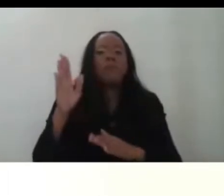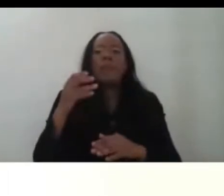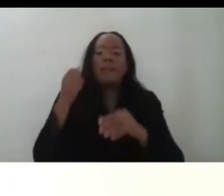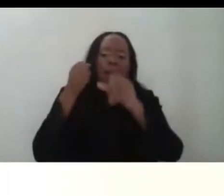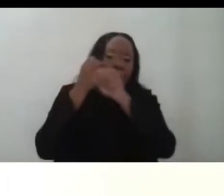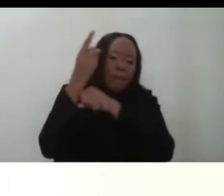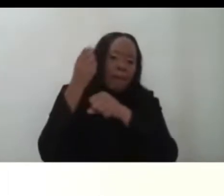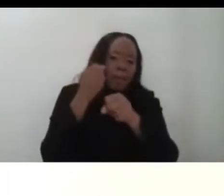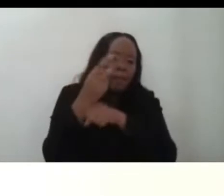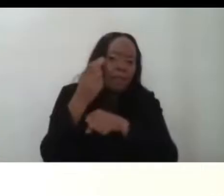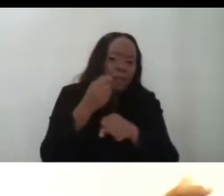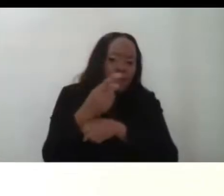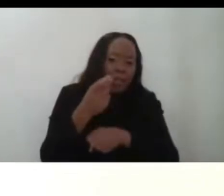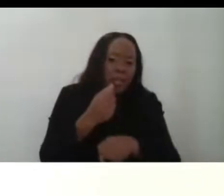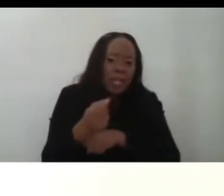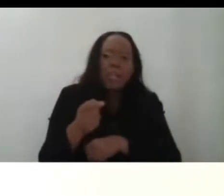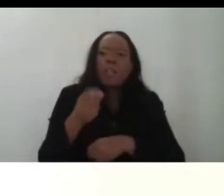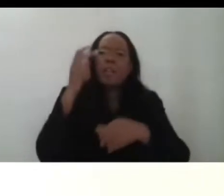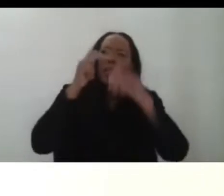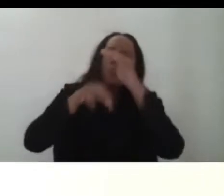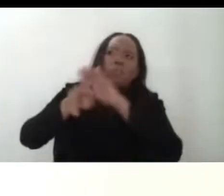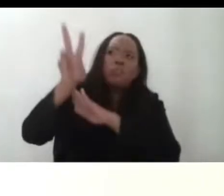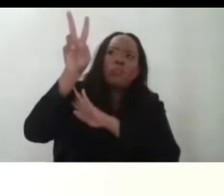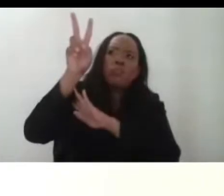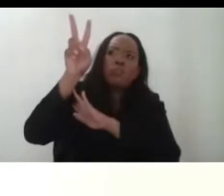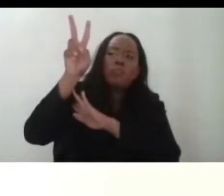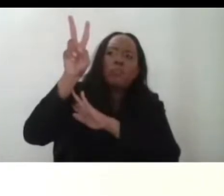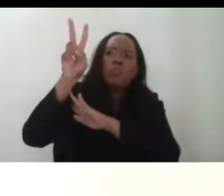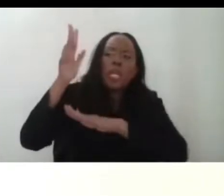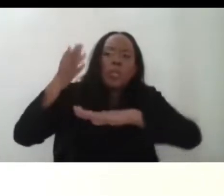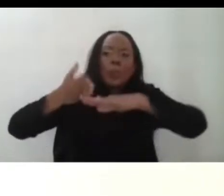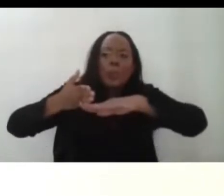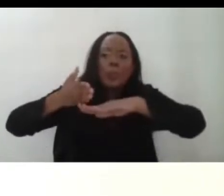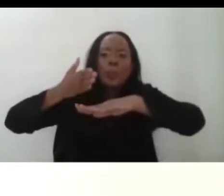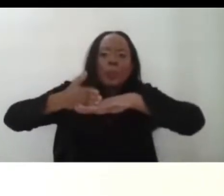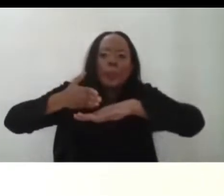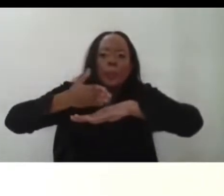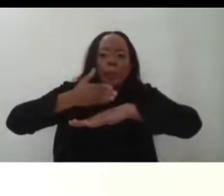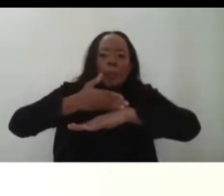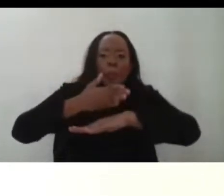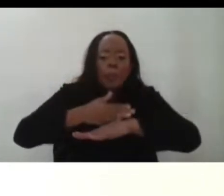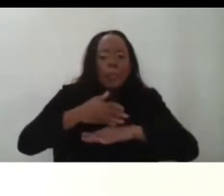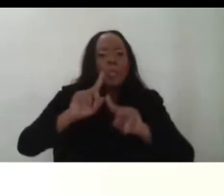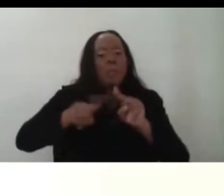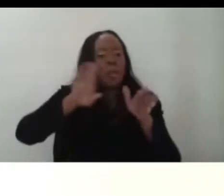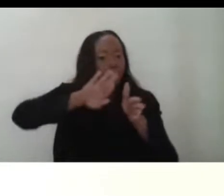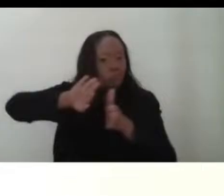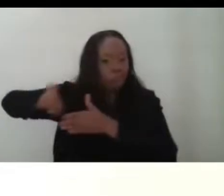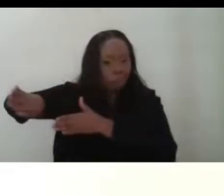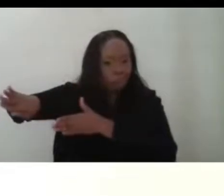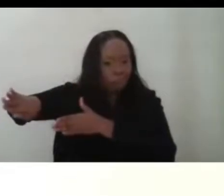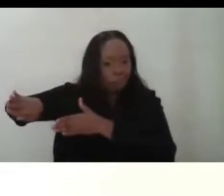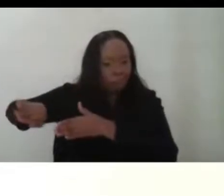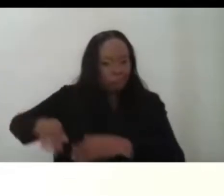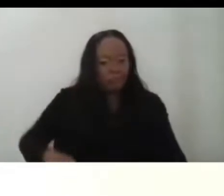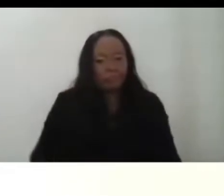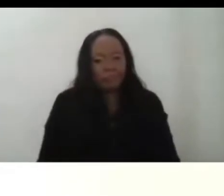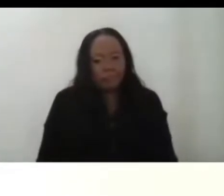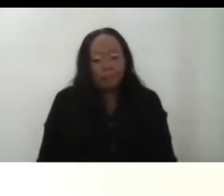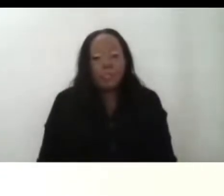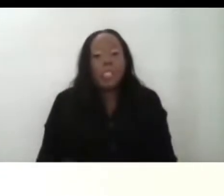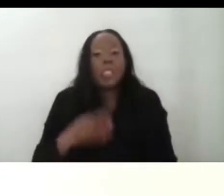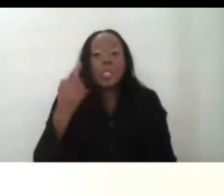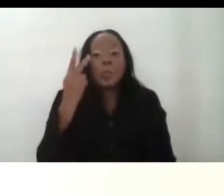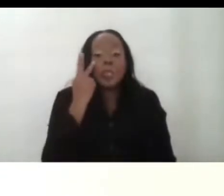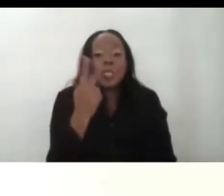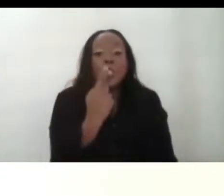year, the predictions are increasing. Just take that away from this presentation. The red line shows you how